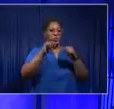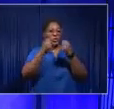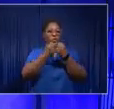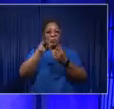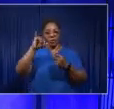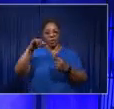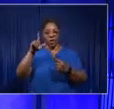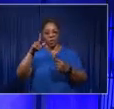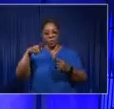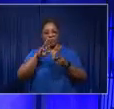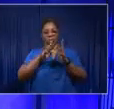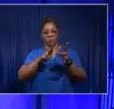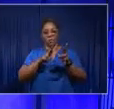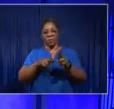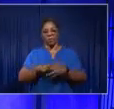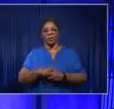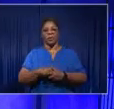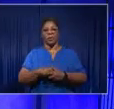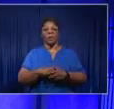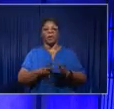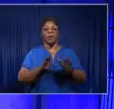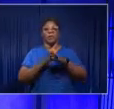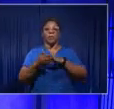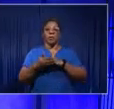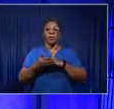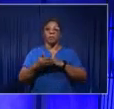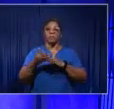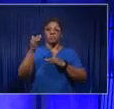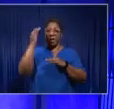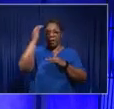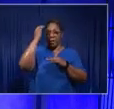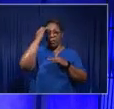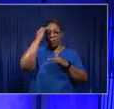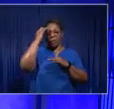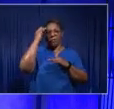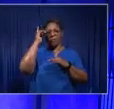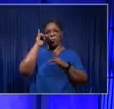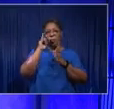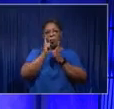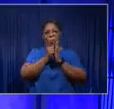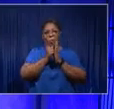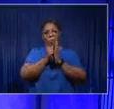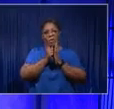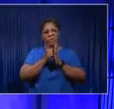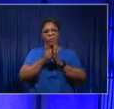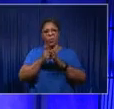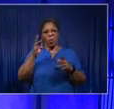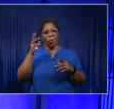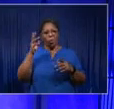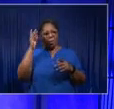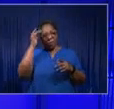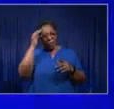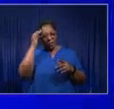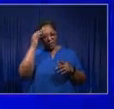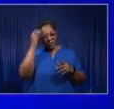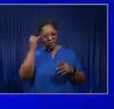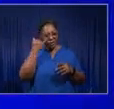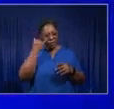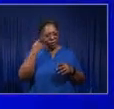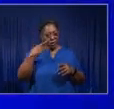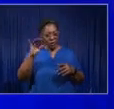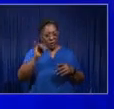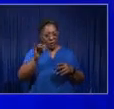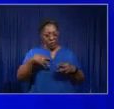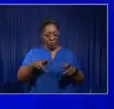Jamaica, I know that for a moment you wondered whether or not we were in the same room and you enjoyed that moment of deflection, but the question